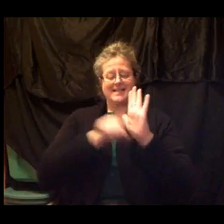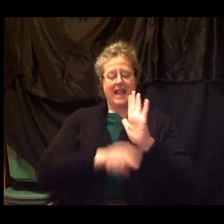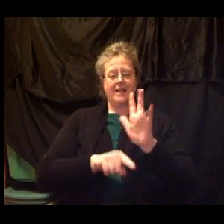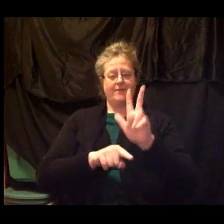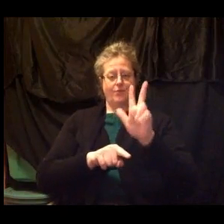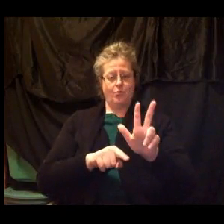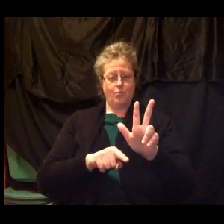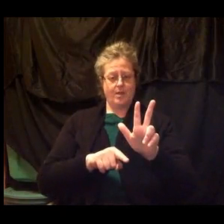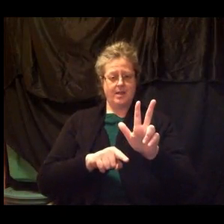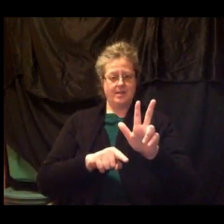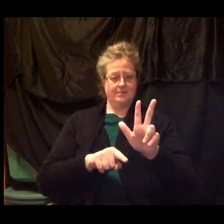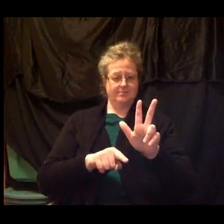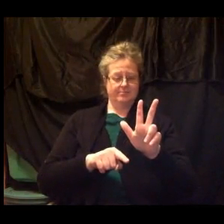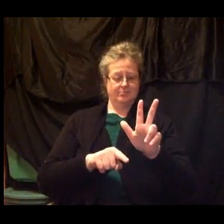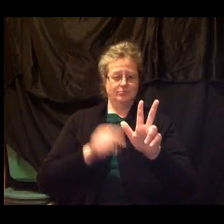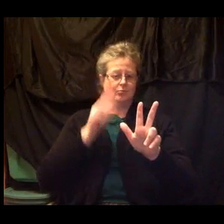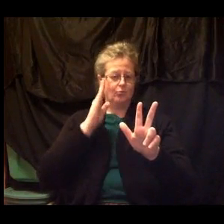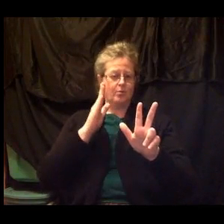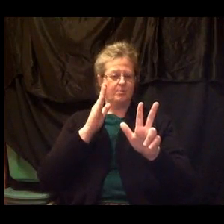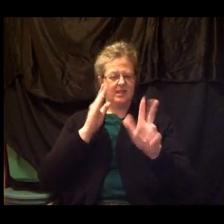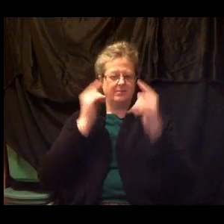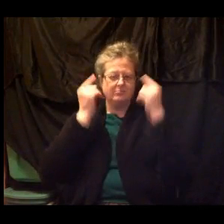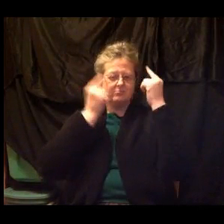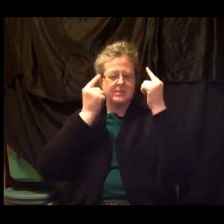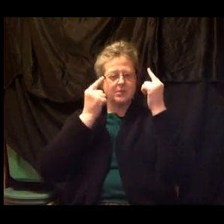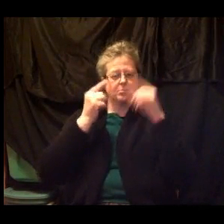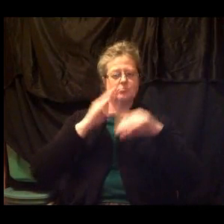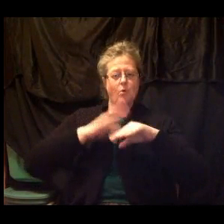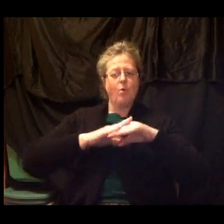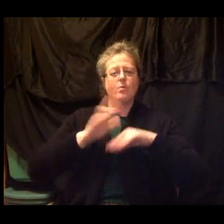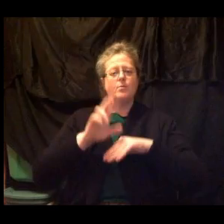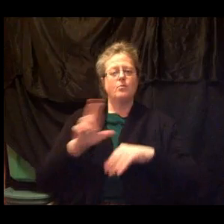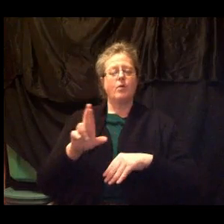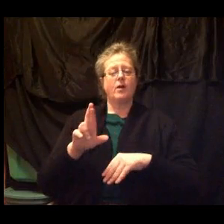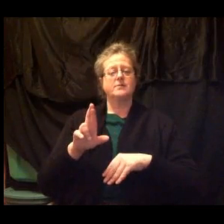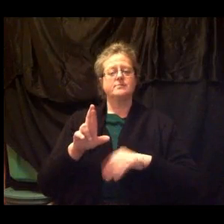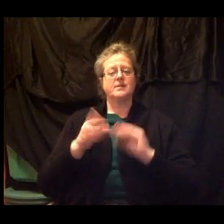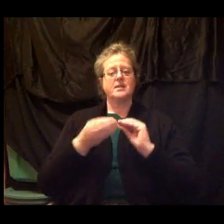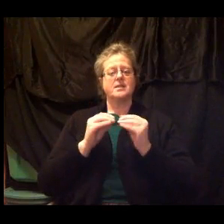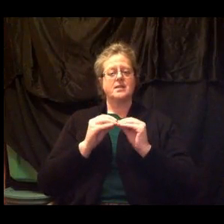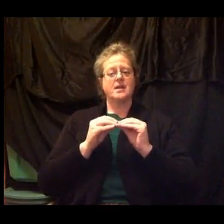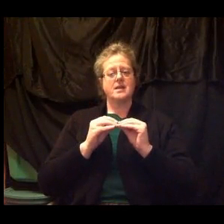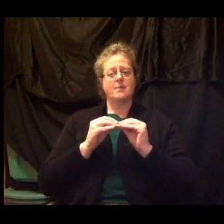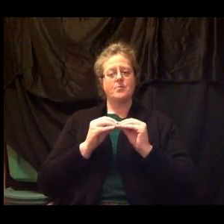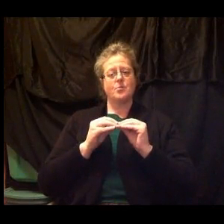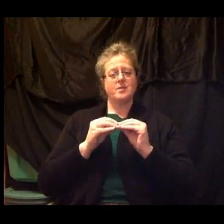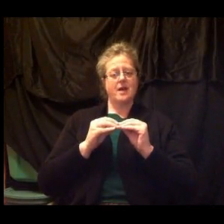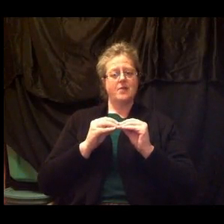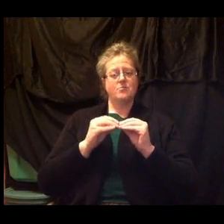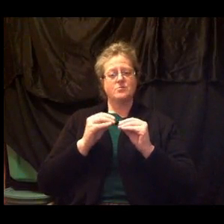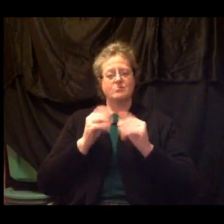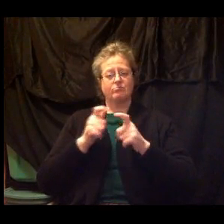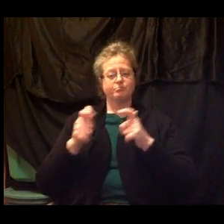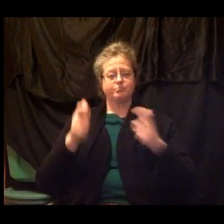number that's largest, the larger of the two, is always to the right.